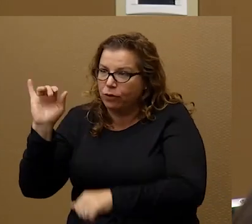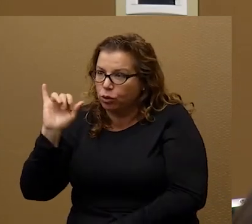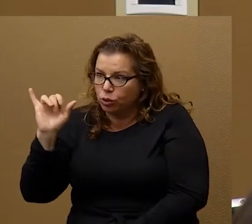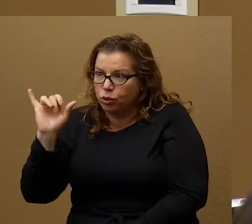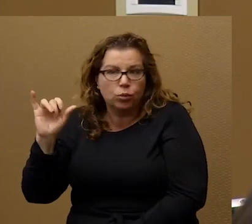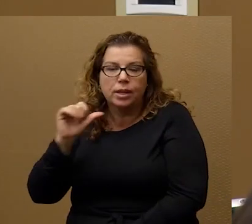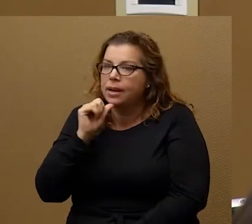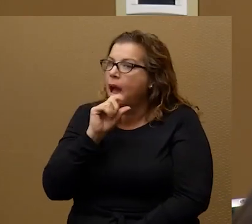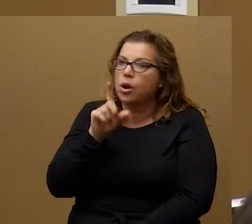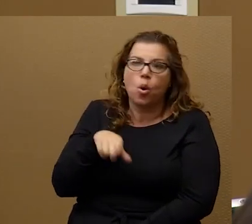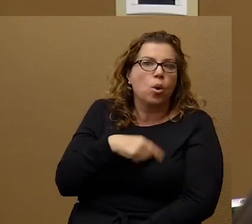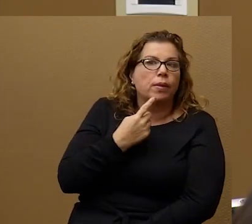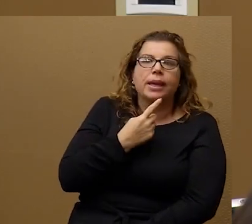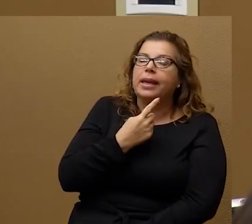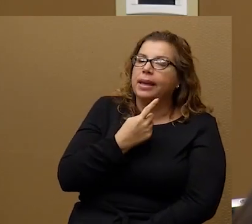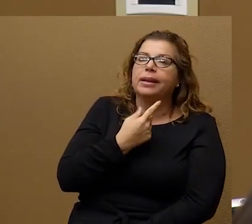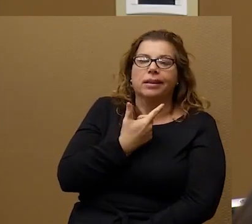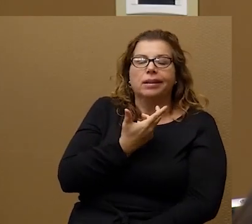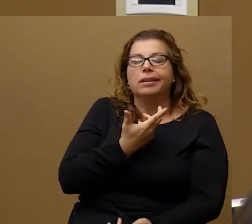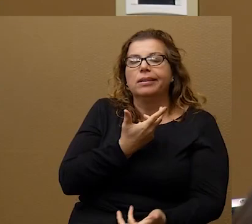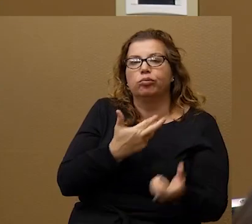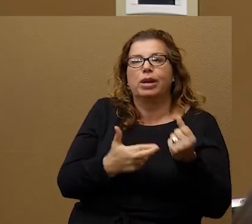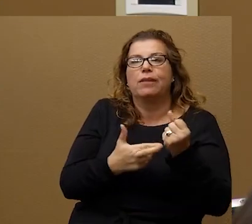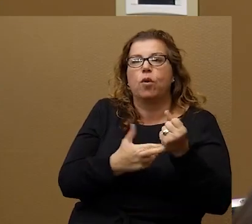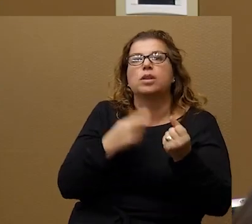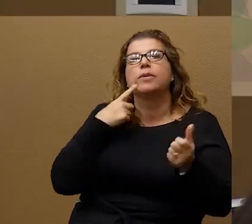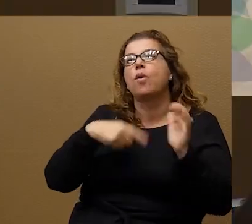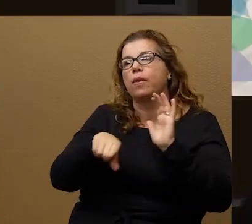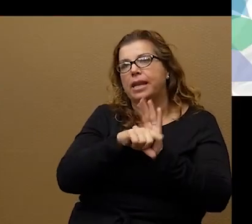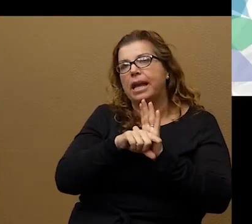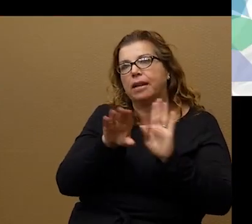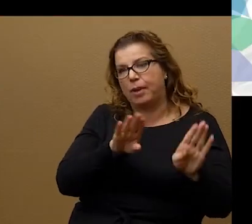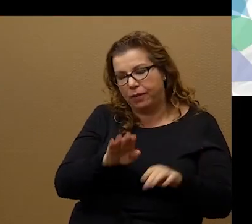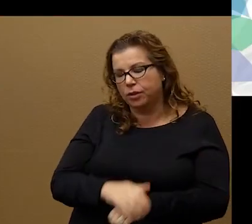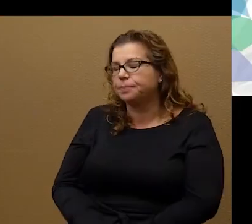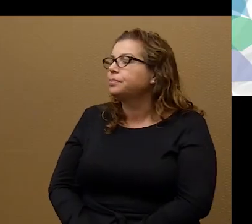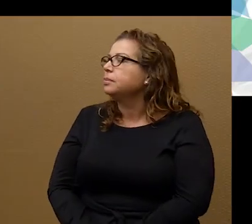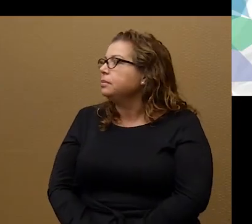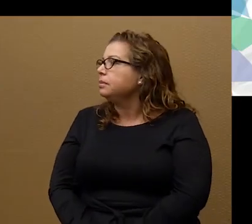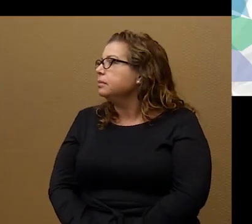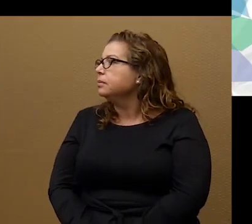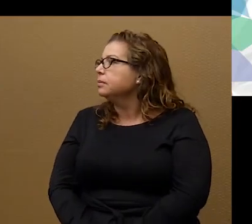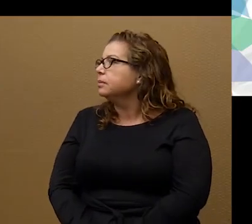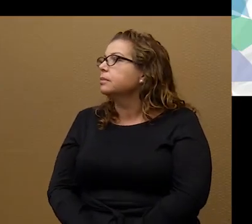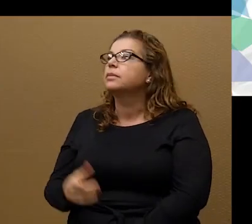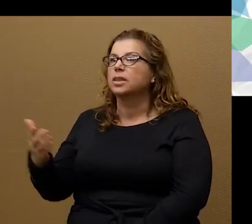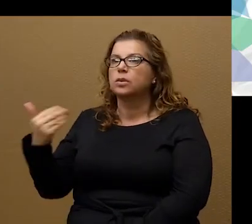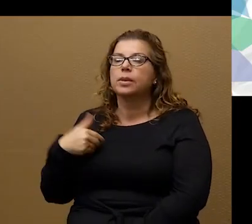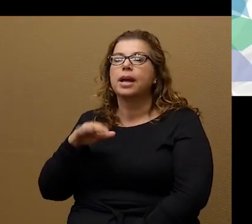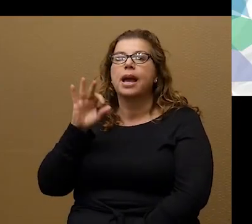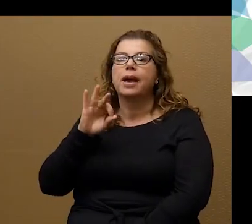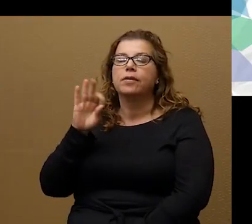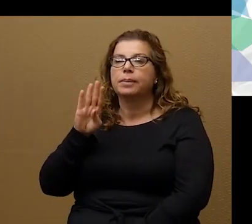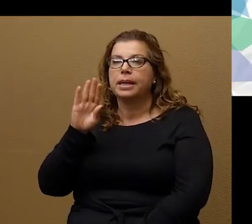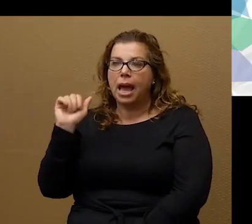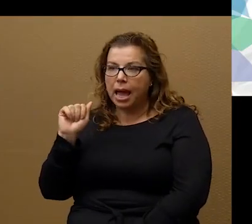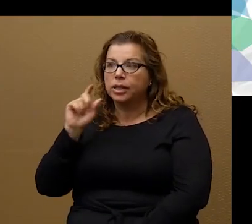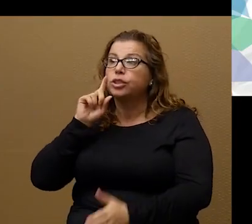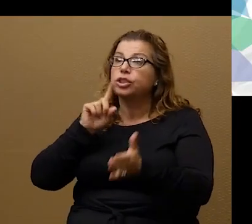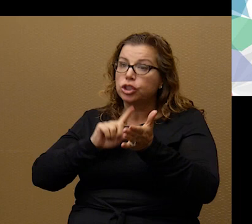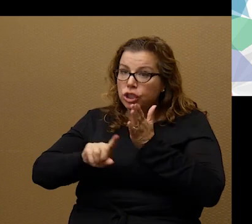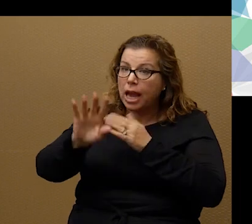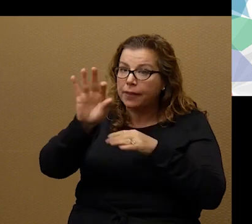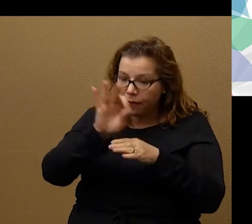times that they're exhibiting a behavior. And then we talked about the FBA, check the function, take